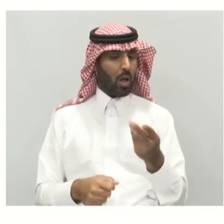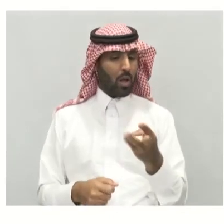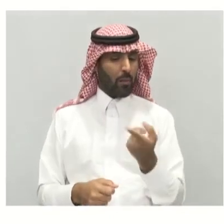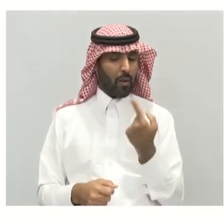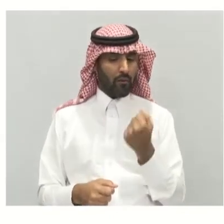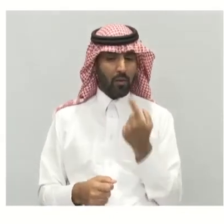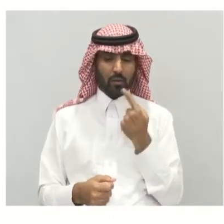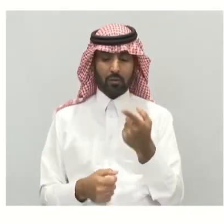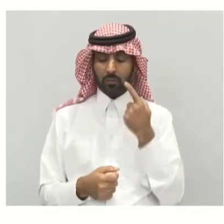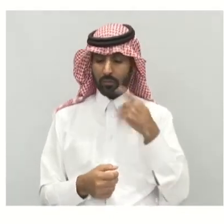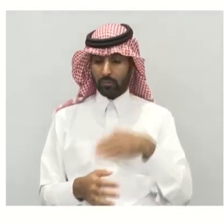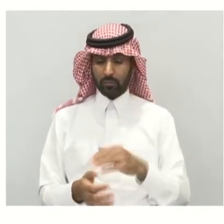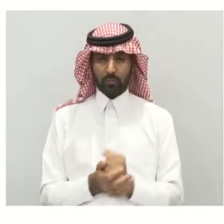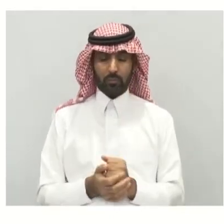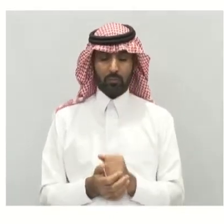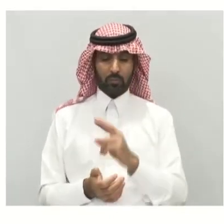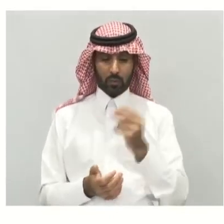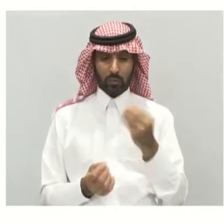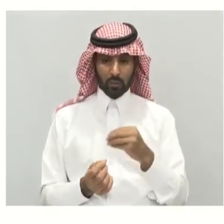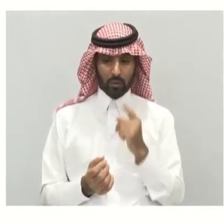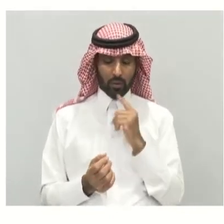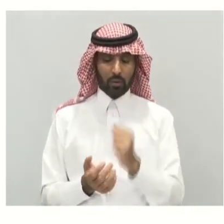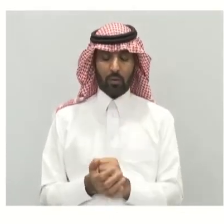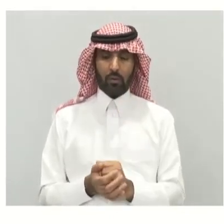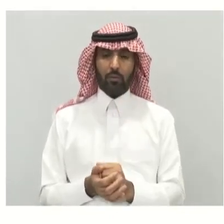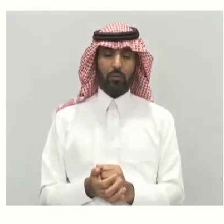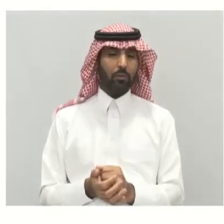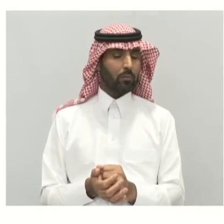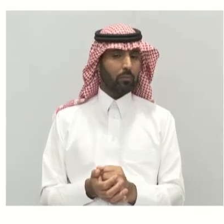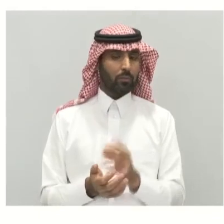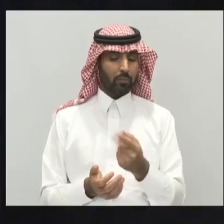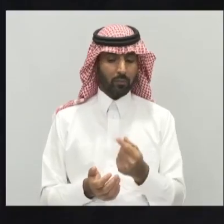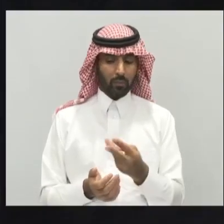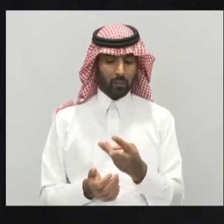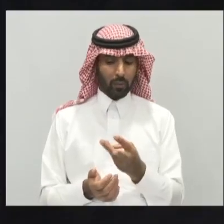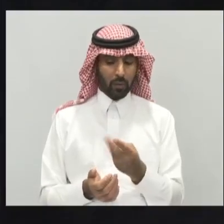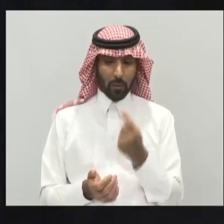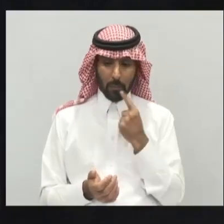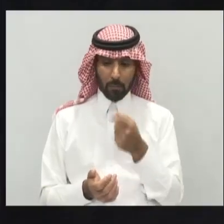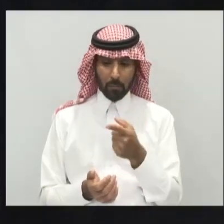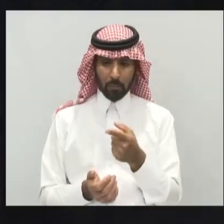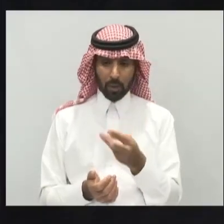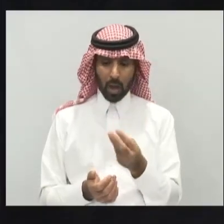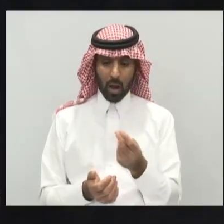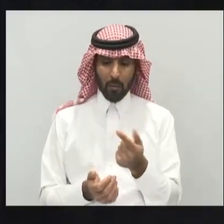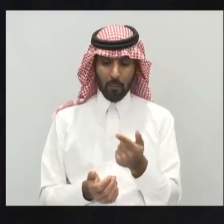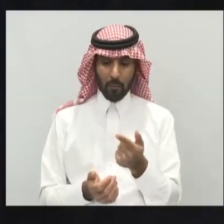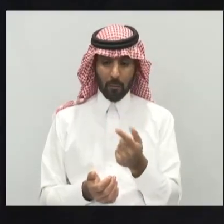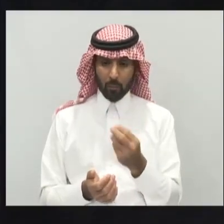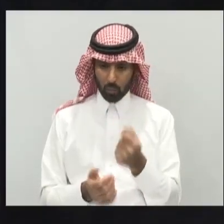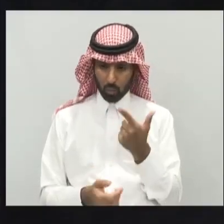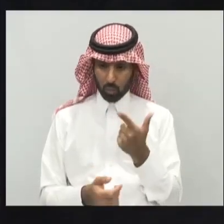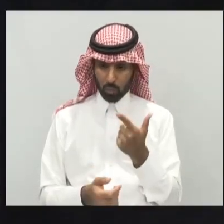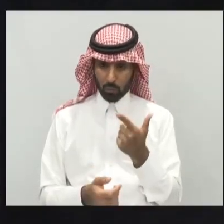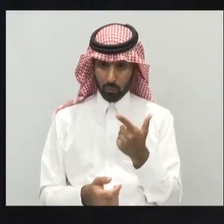the skydiving? We have these adventures here in our country. How much do you think it costs? Do you think it costs a